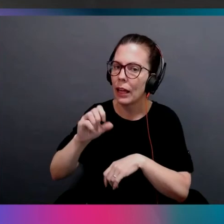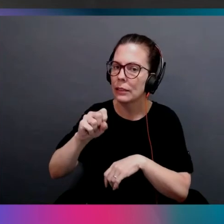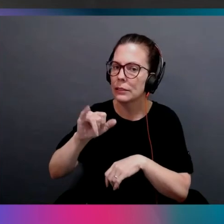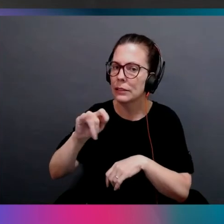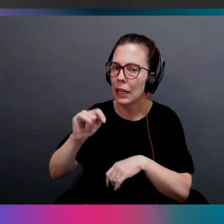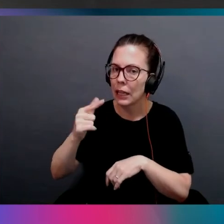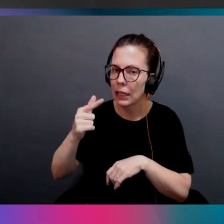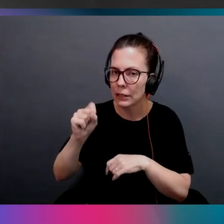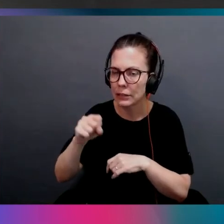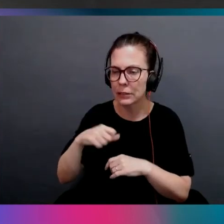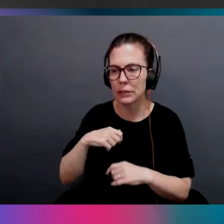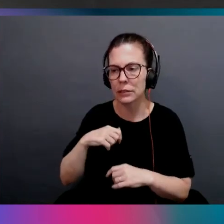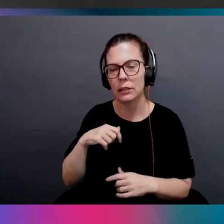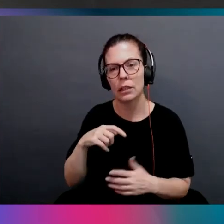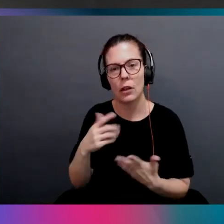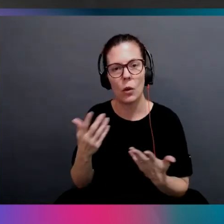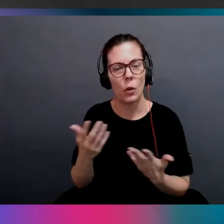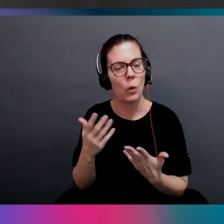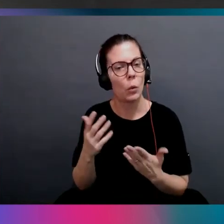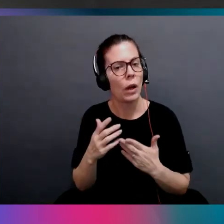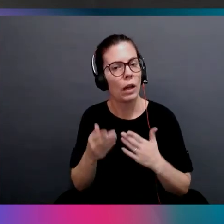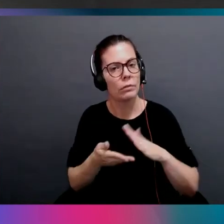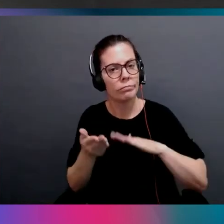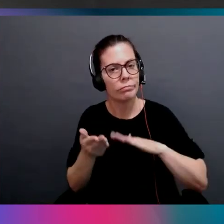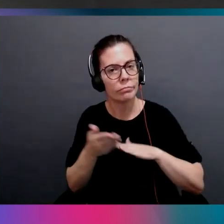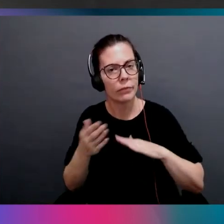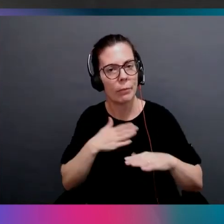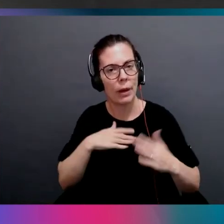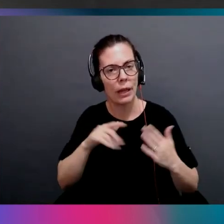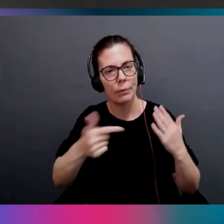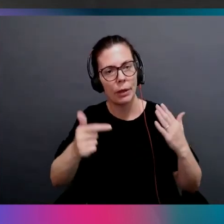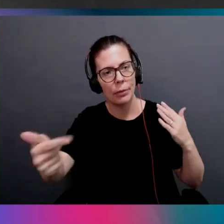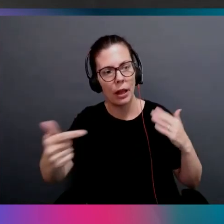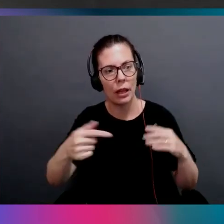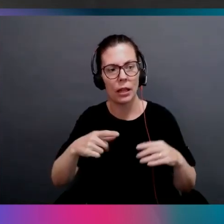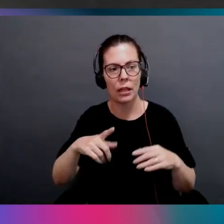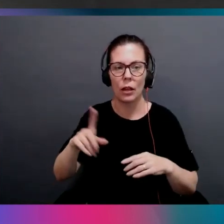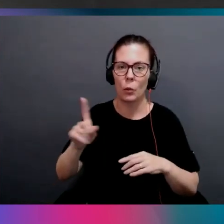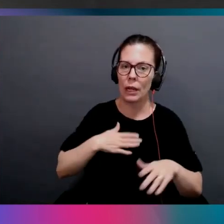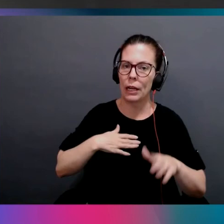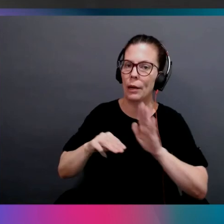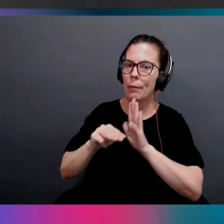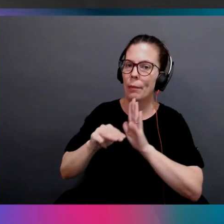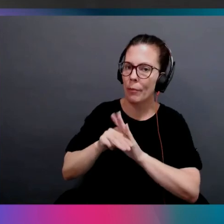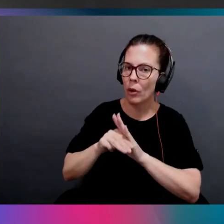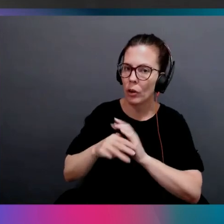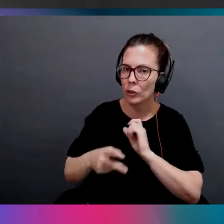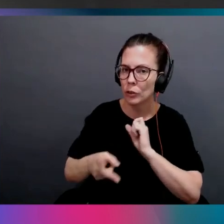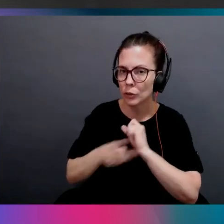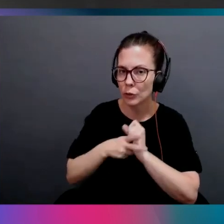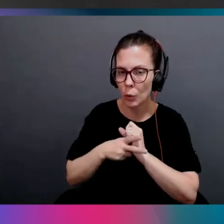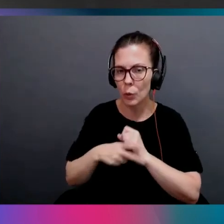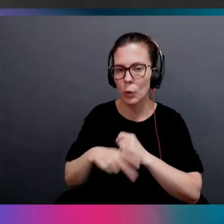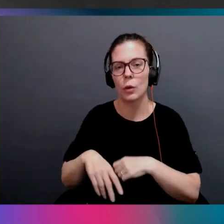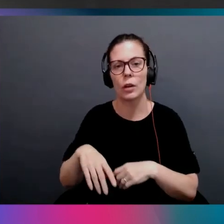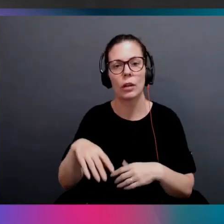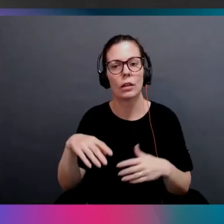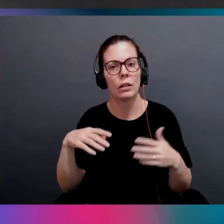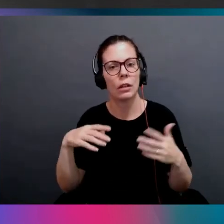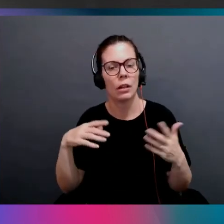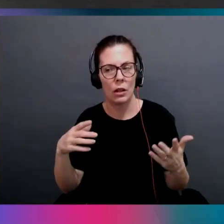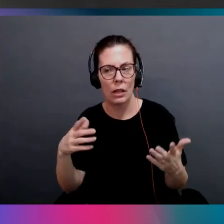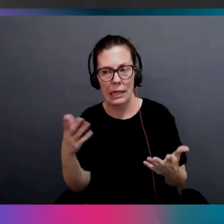was what execution of my pipeline, where is my model stored, what was so here I